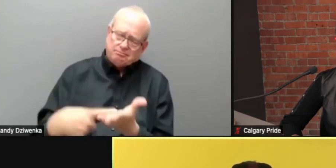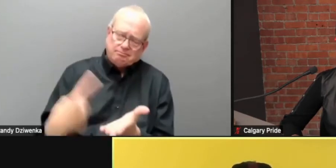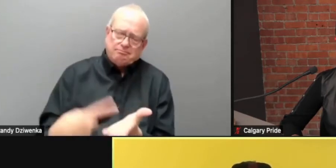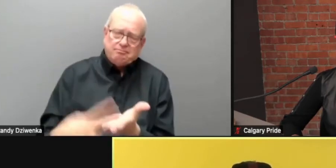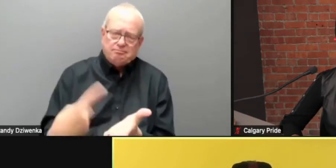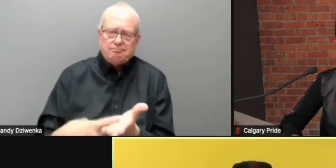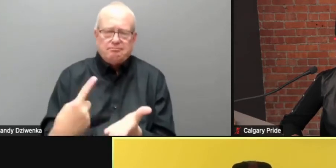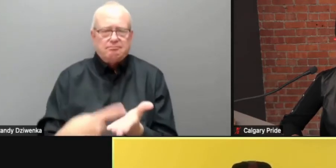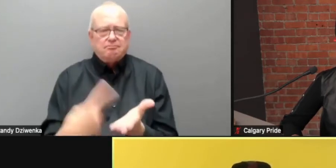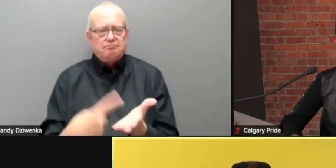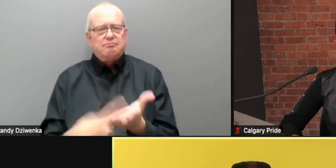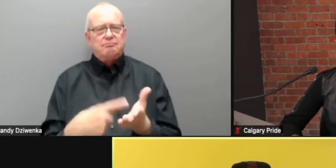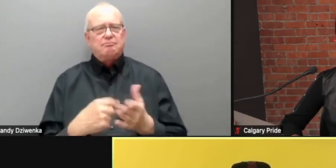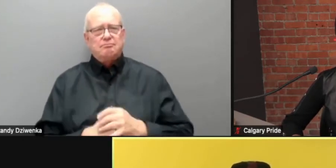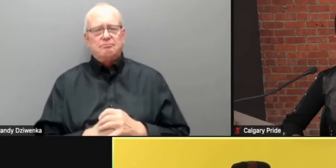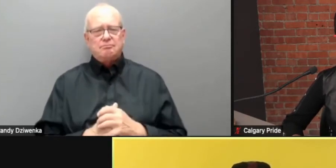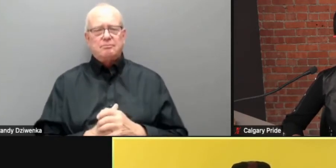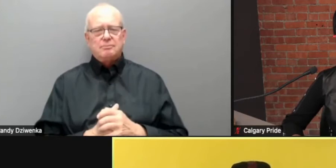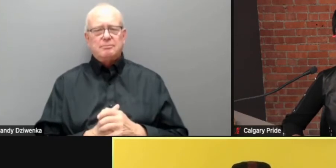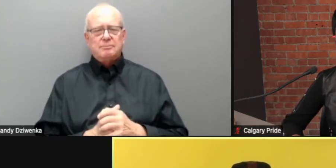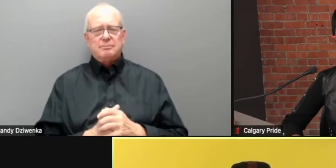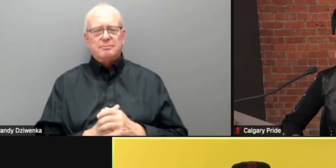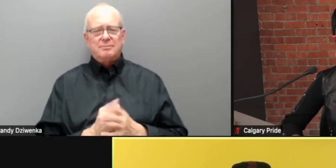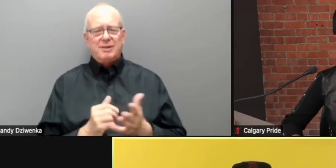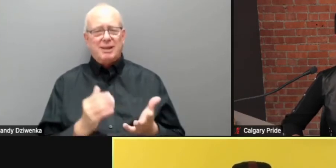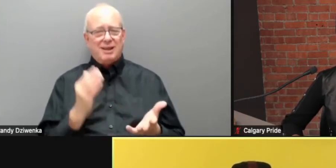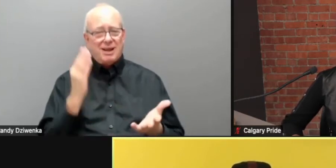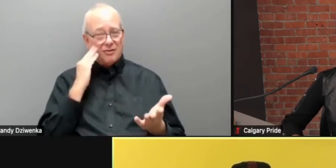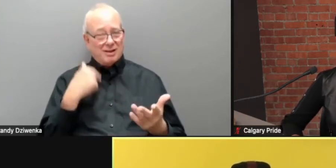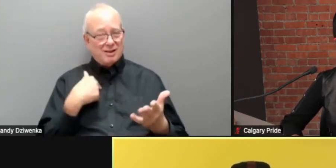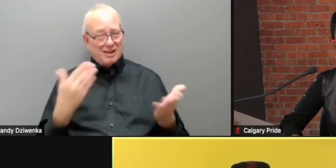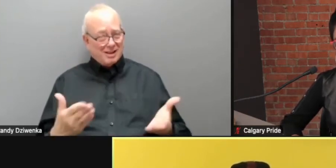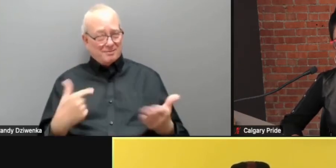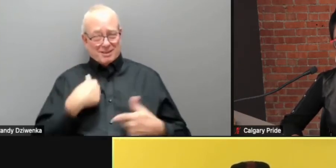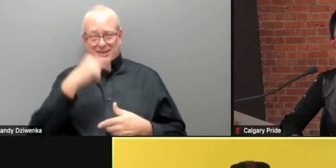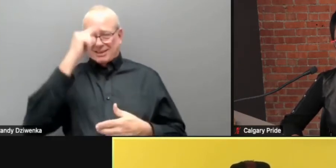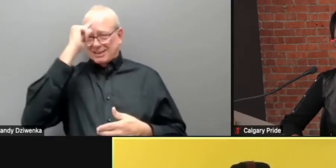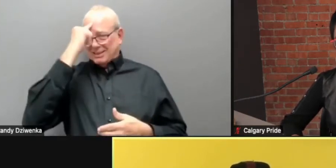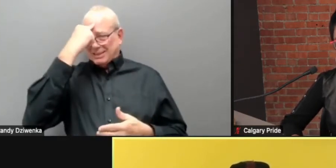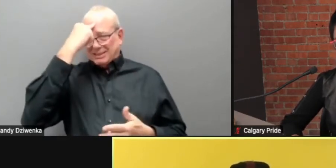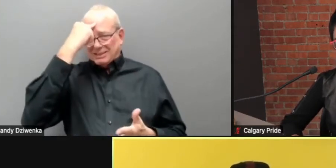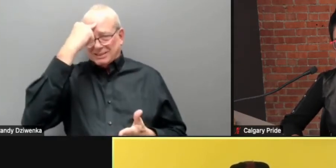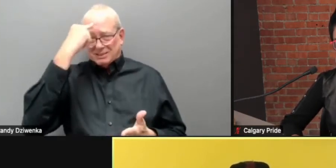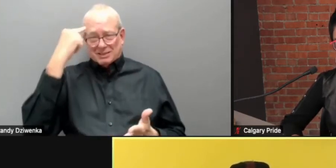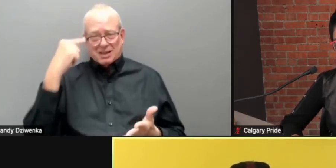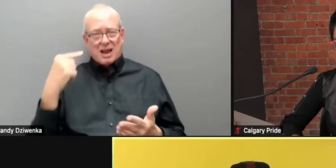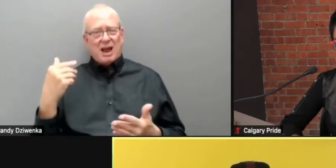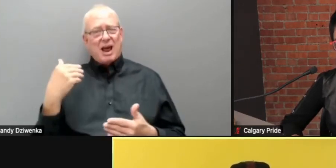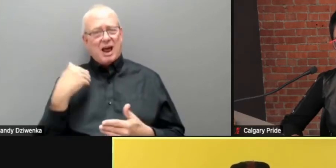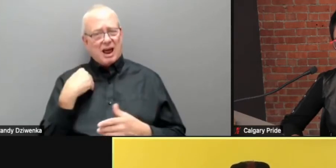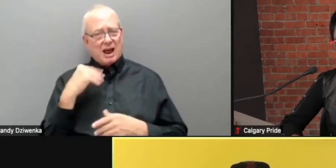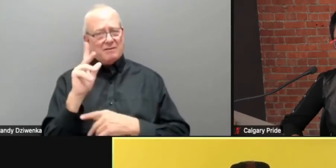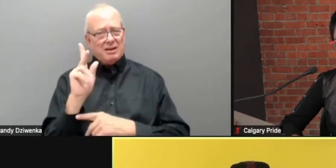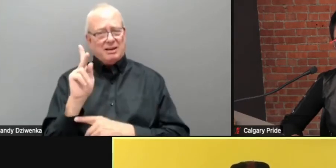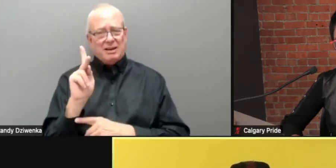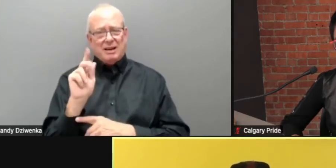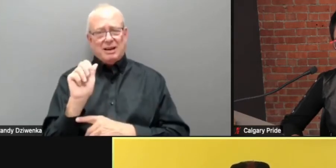Sutra. We are the oldest sex encyclopedia of the world in our country.